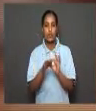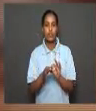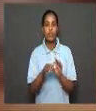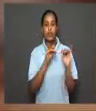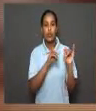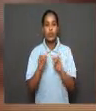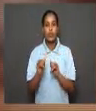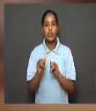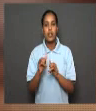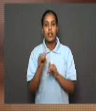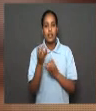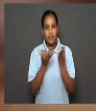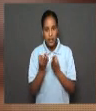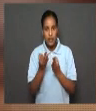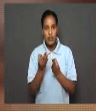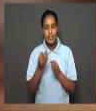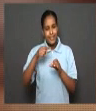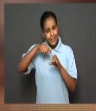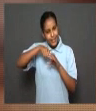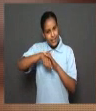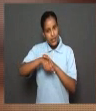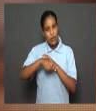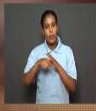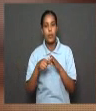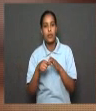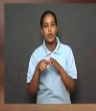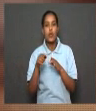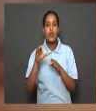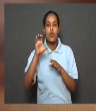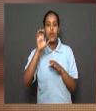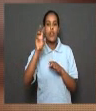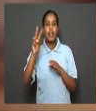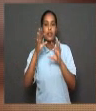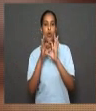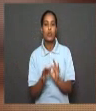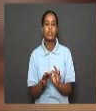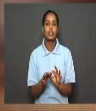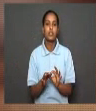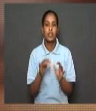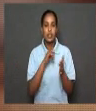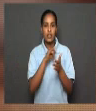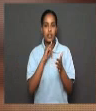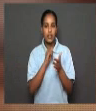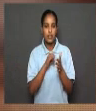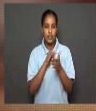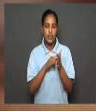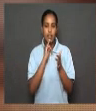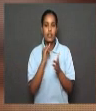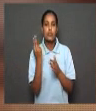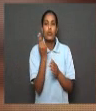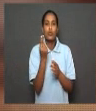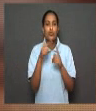In order to examine the detailed makeup of covalent bonds, it is important